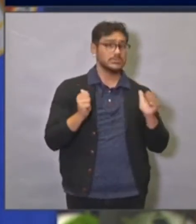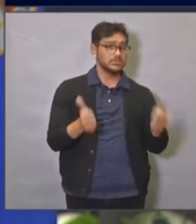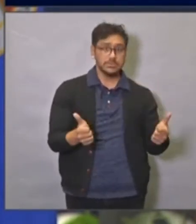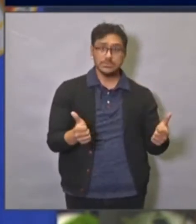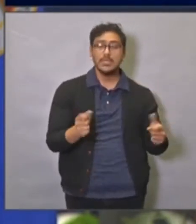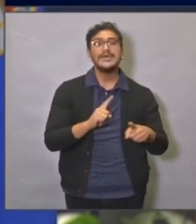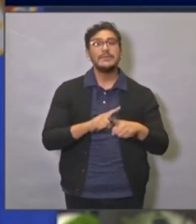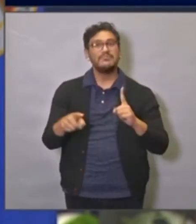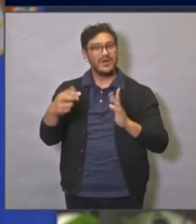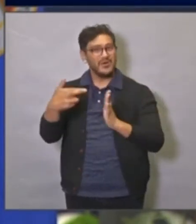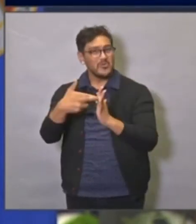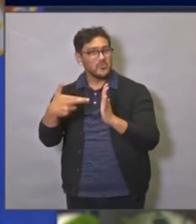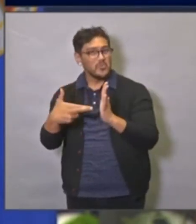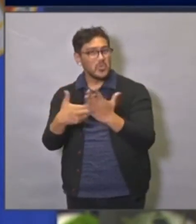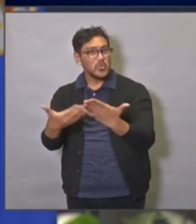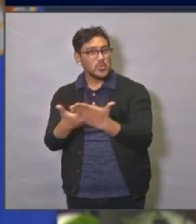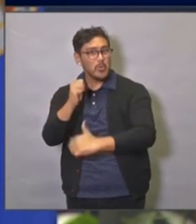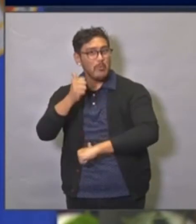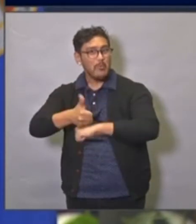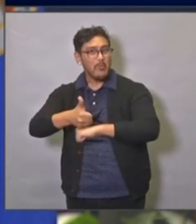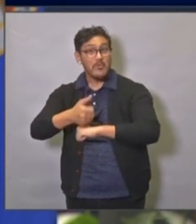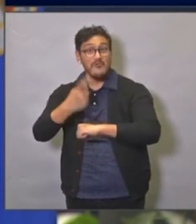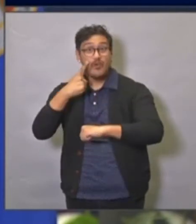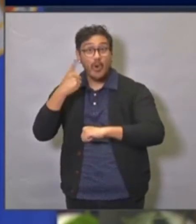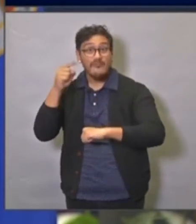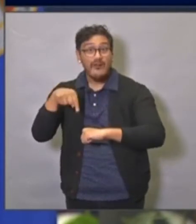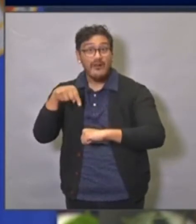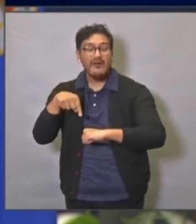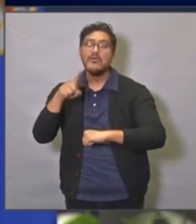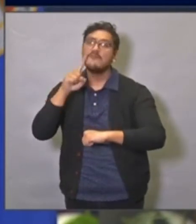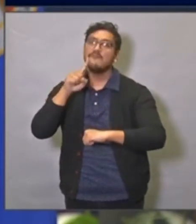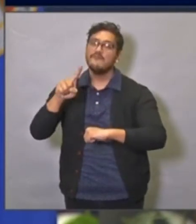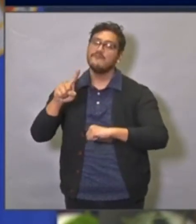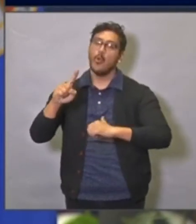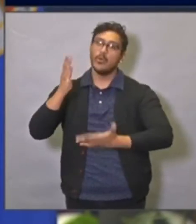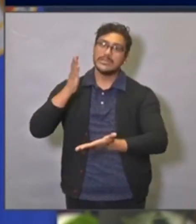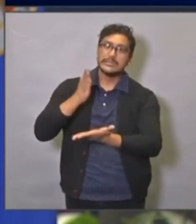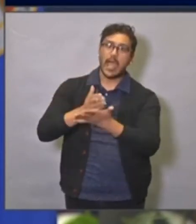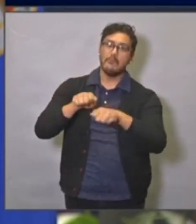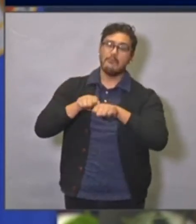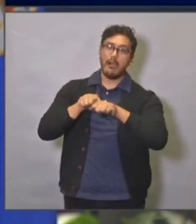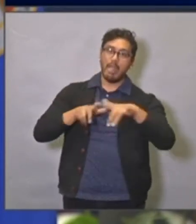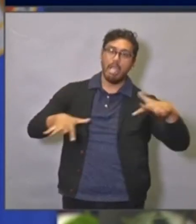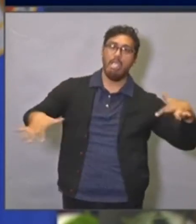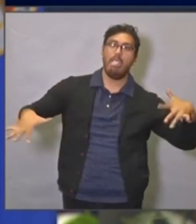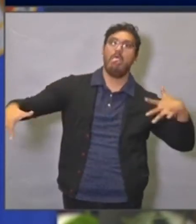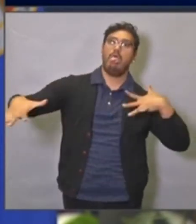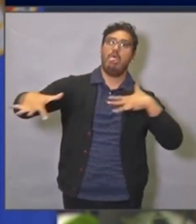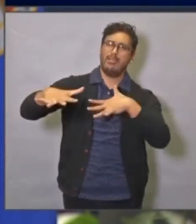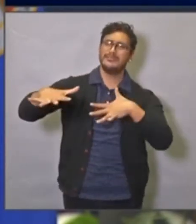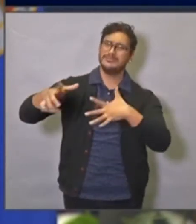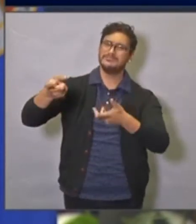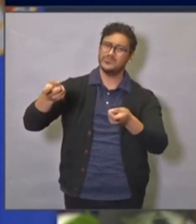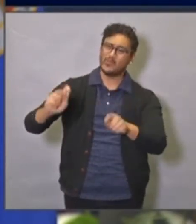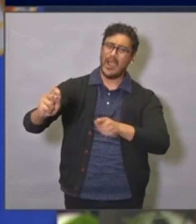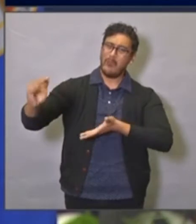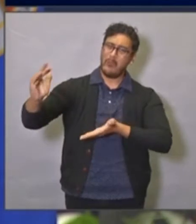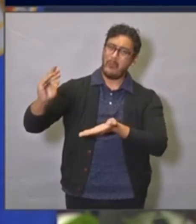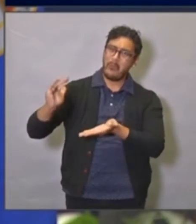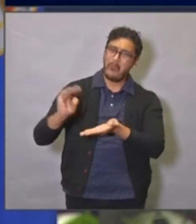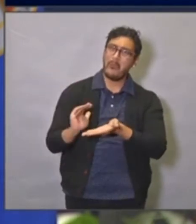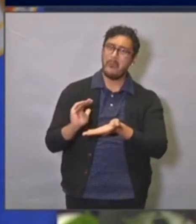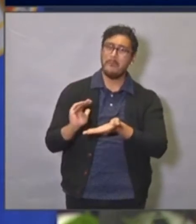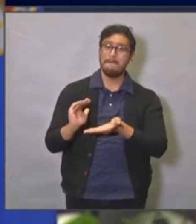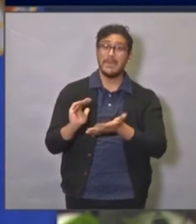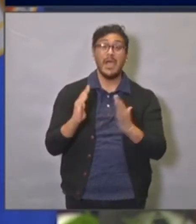these precautions to help prevent the ongoing community transmissions. We hope these actions get the attention of individuals who are